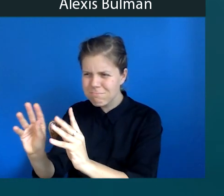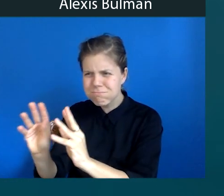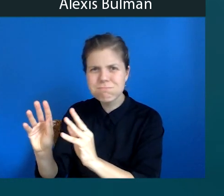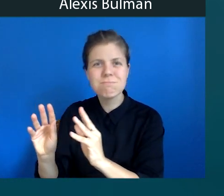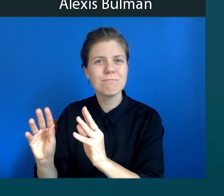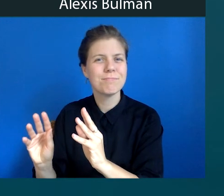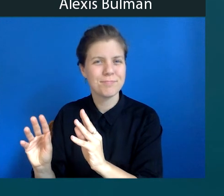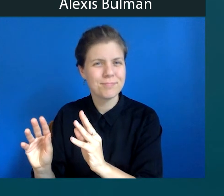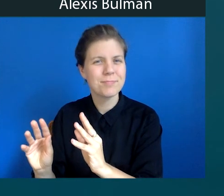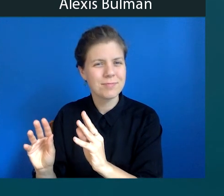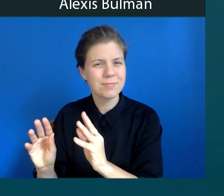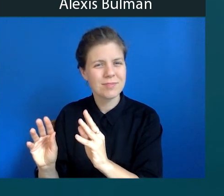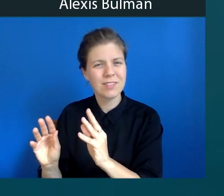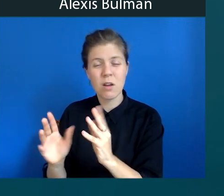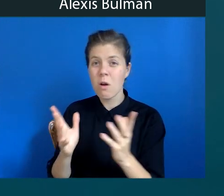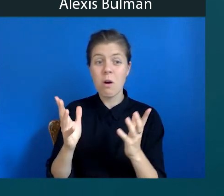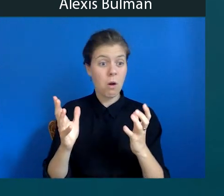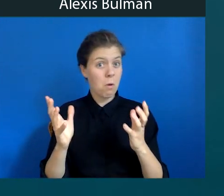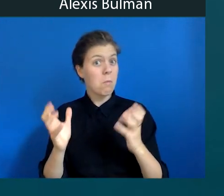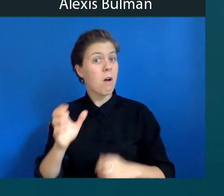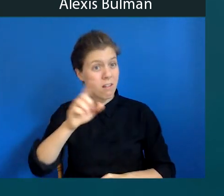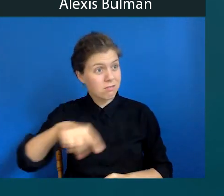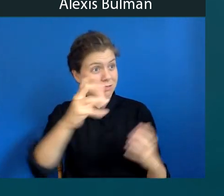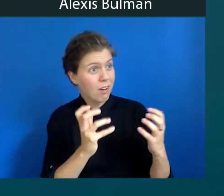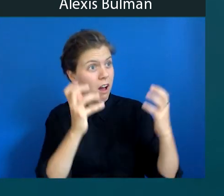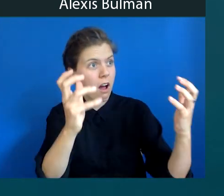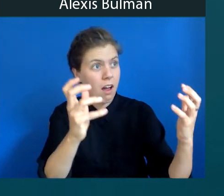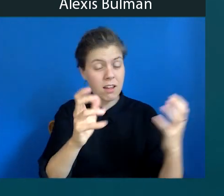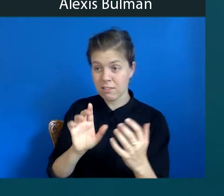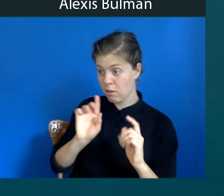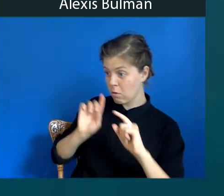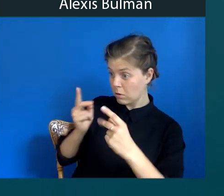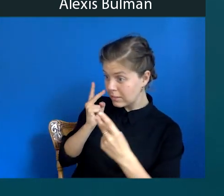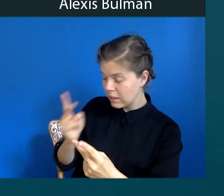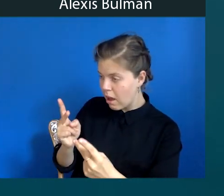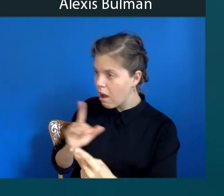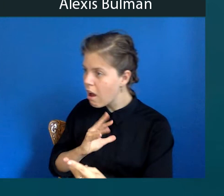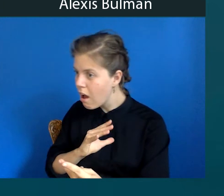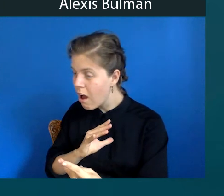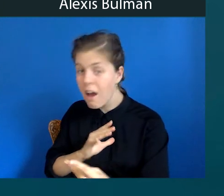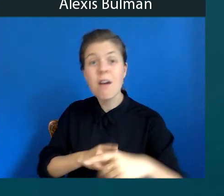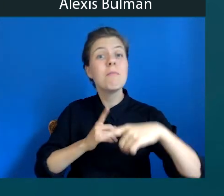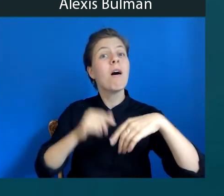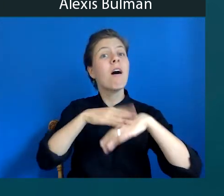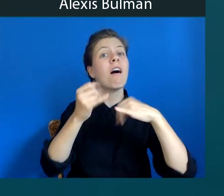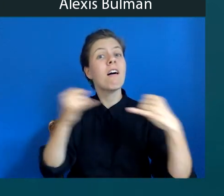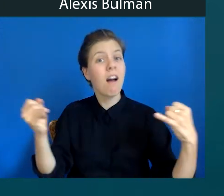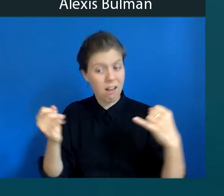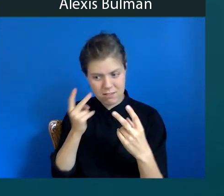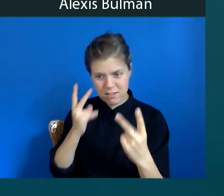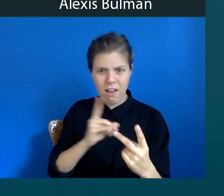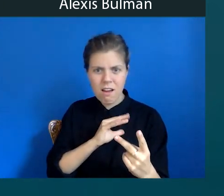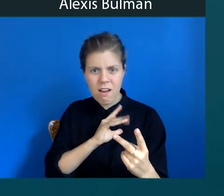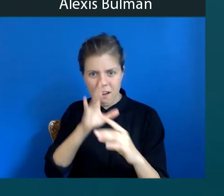I wanted these sculptures to feel engaging to look at, in person and online, and to be engaging to feel